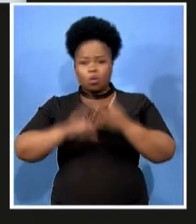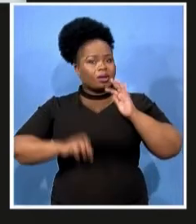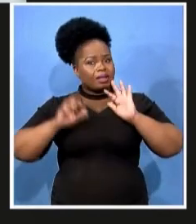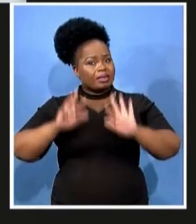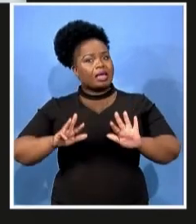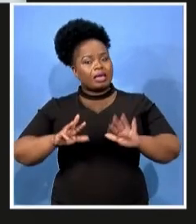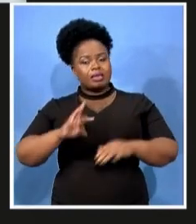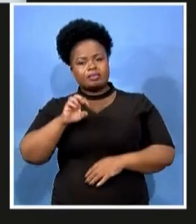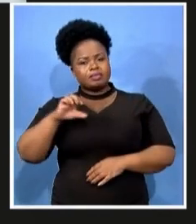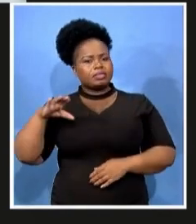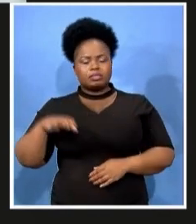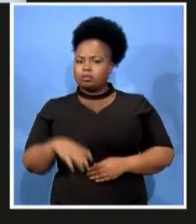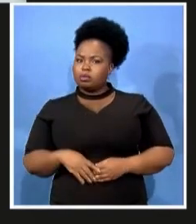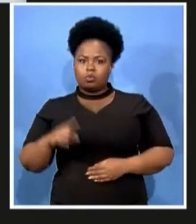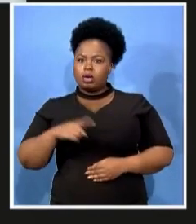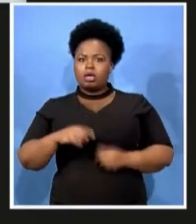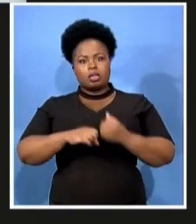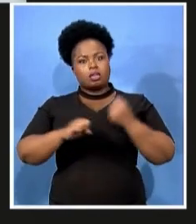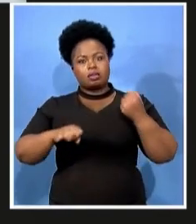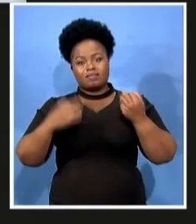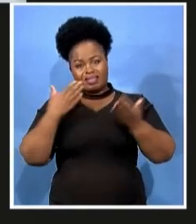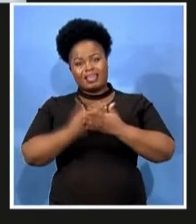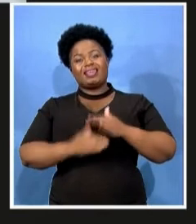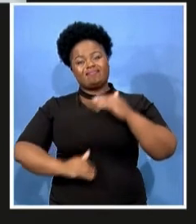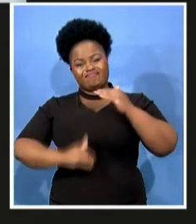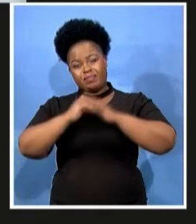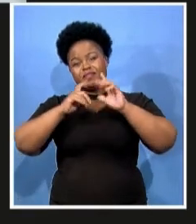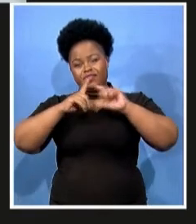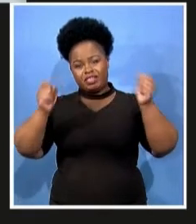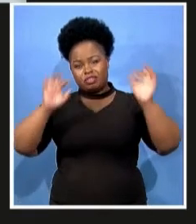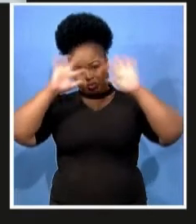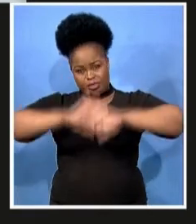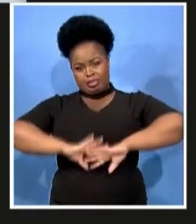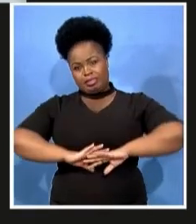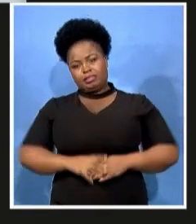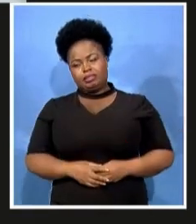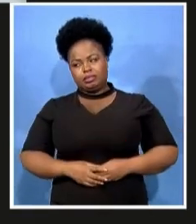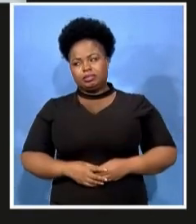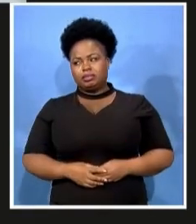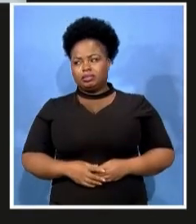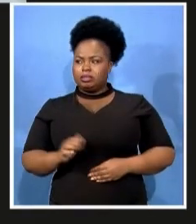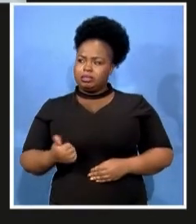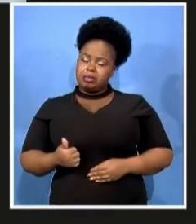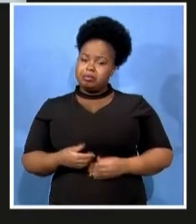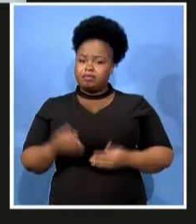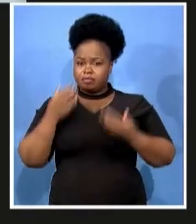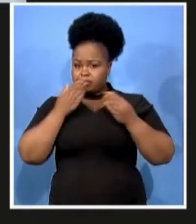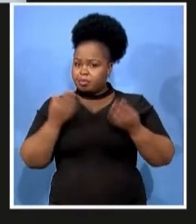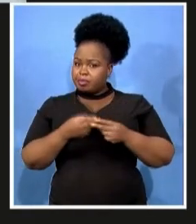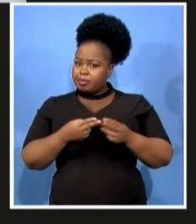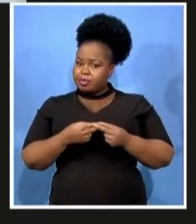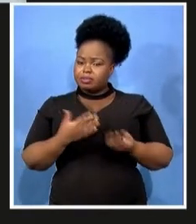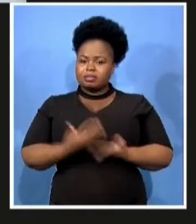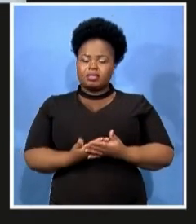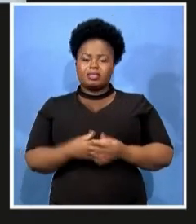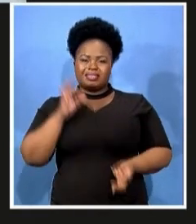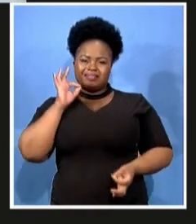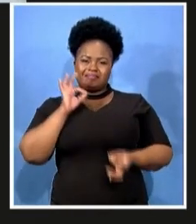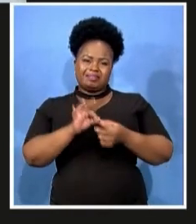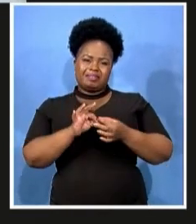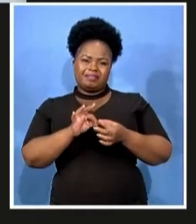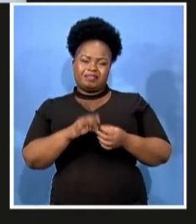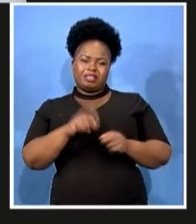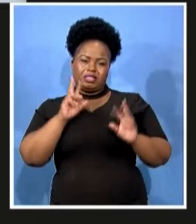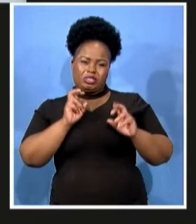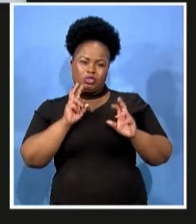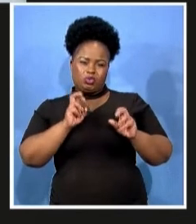evening, and therefore, if honorable members were to have a specific issue with the issues of the Northern